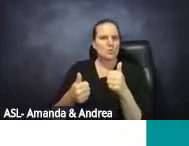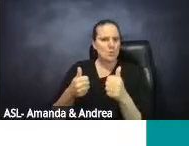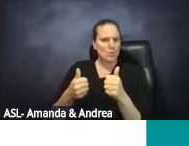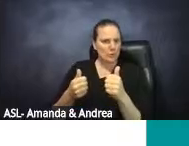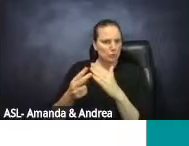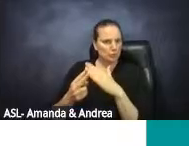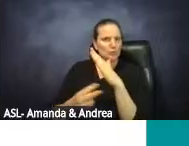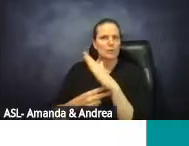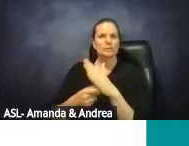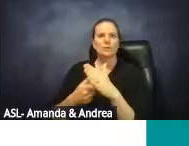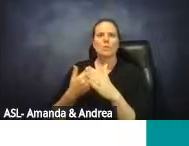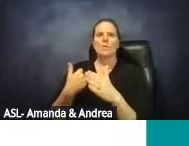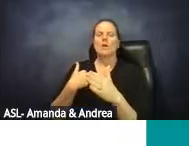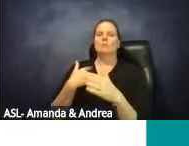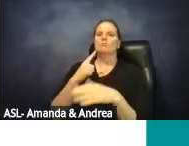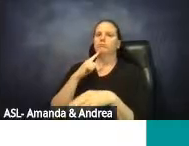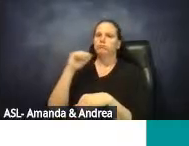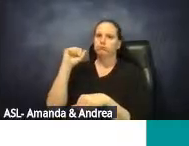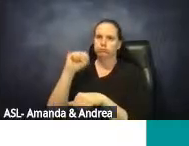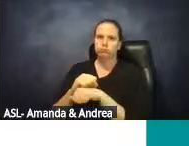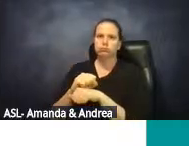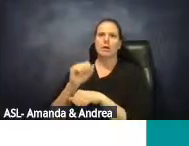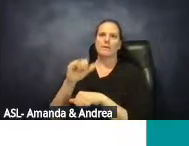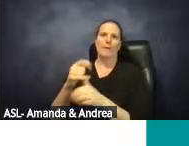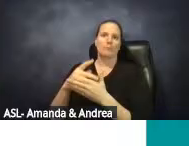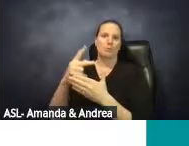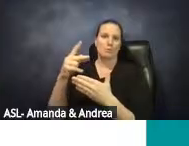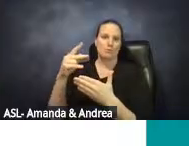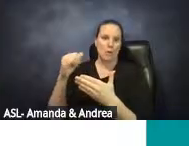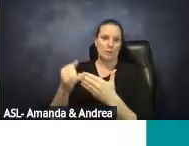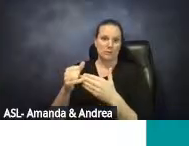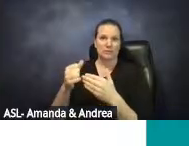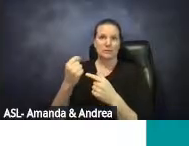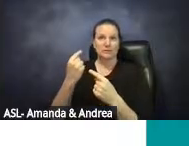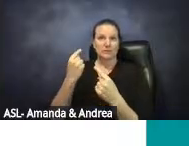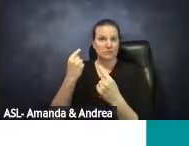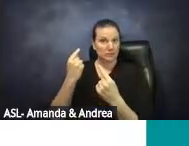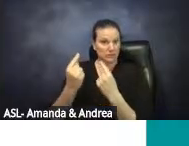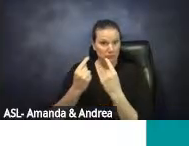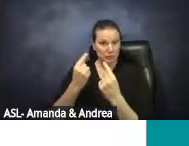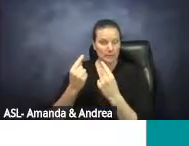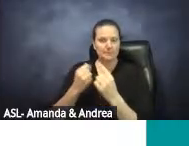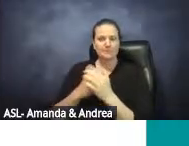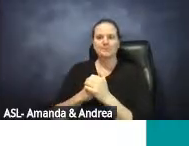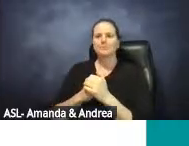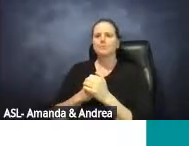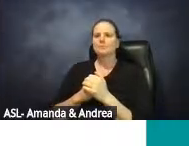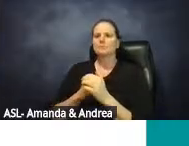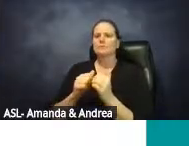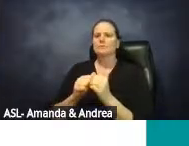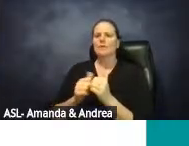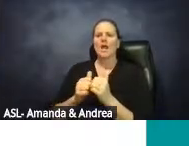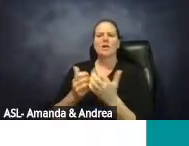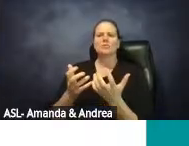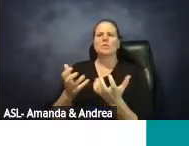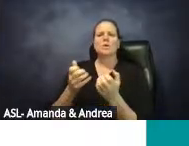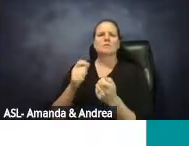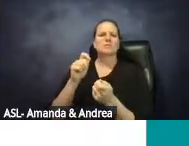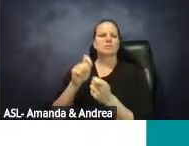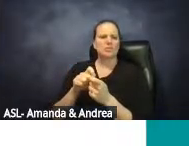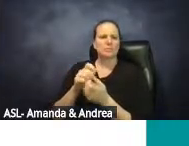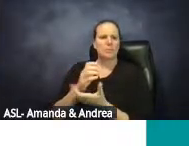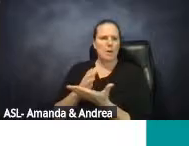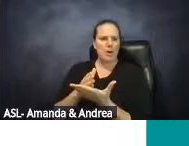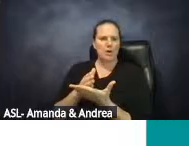we end up with on the ones that the project has been considering, how do we want certain elements of